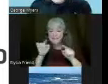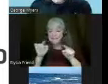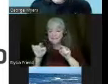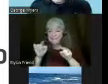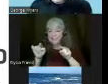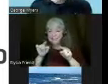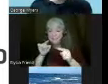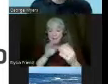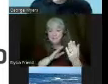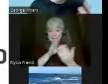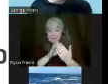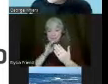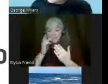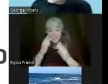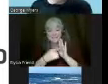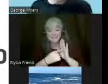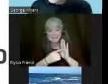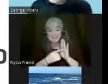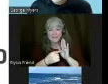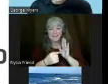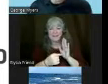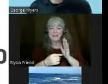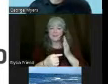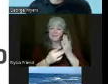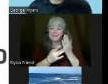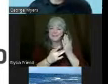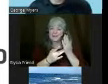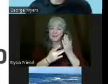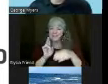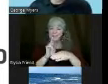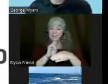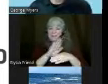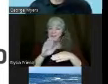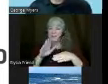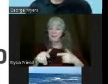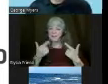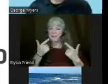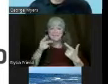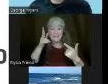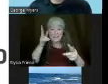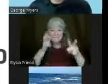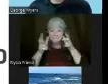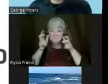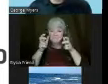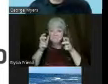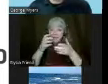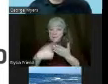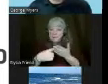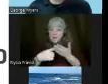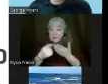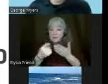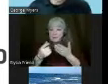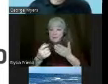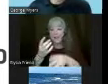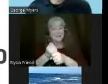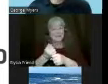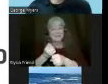see examples of the technology that they use in their lives. Just hear them talk a little bit and get some free